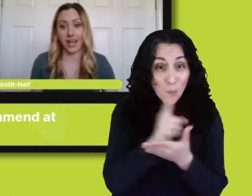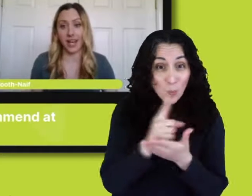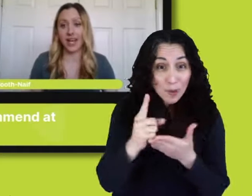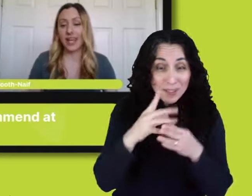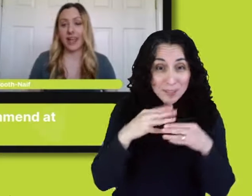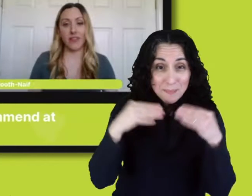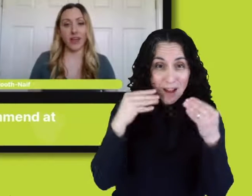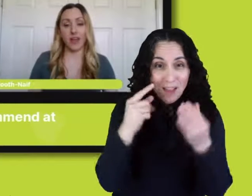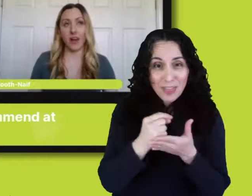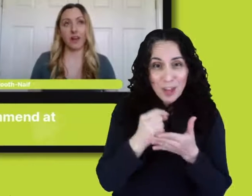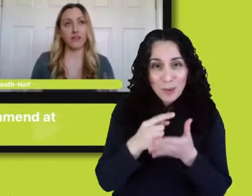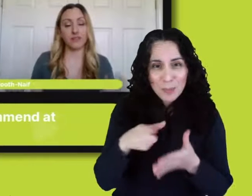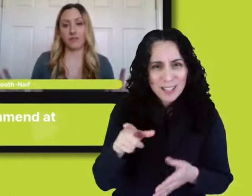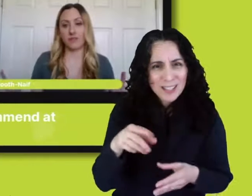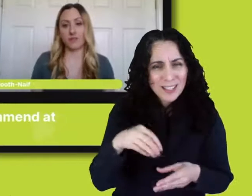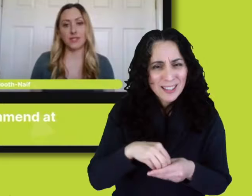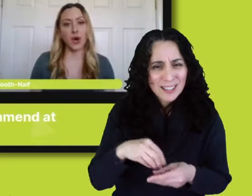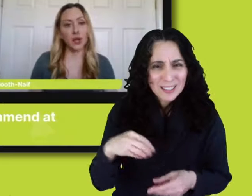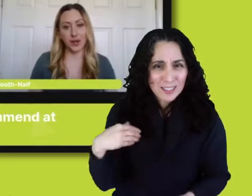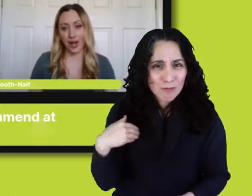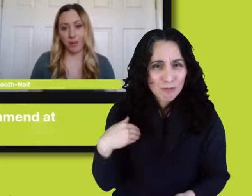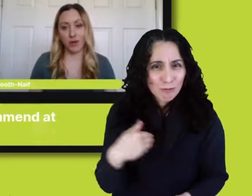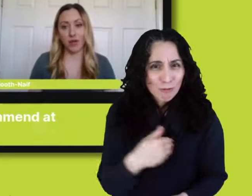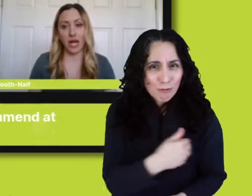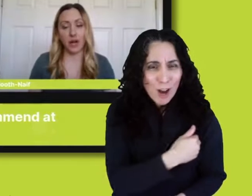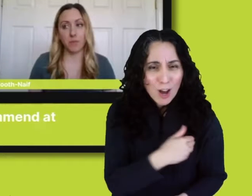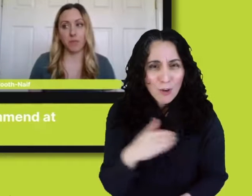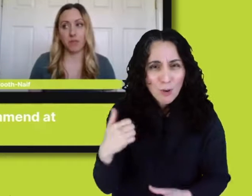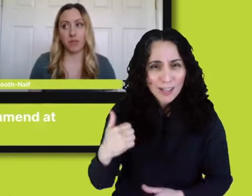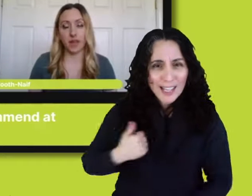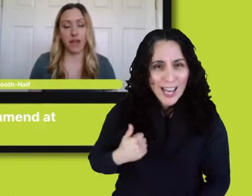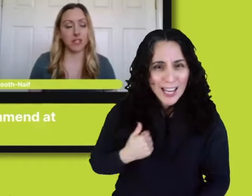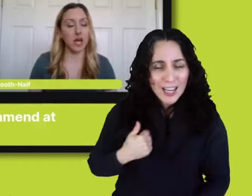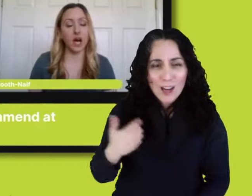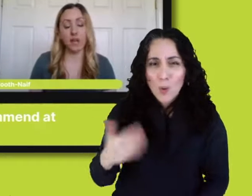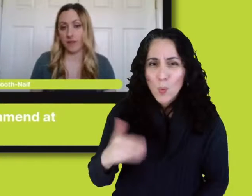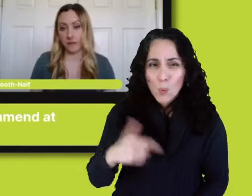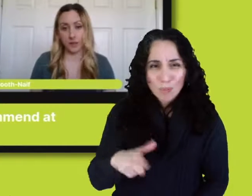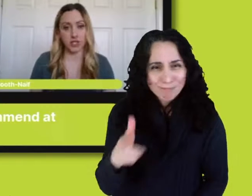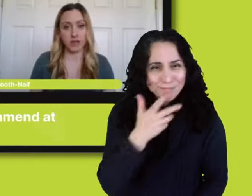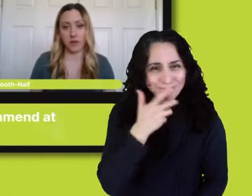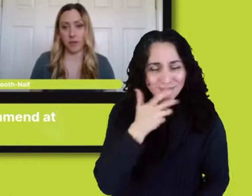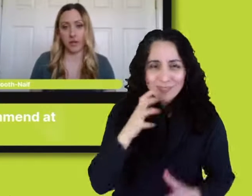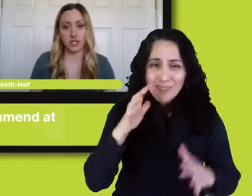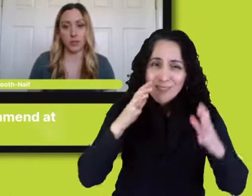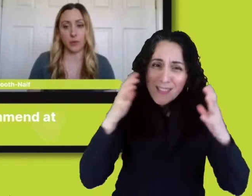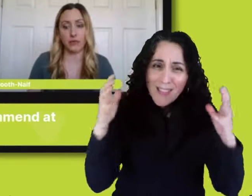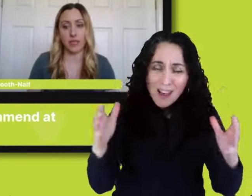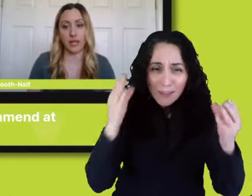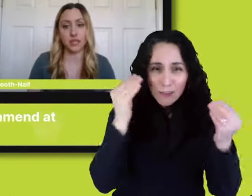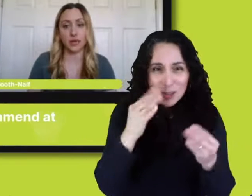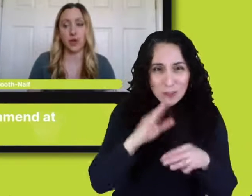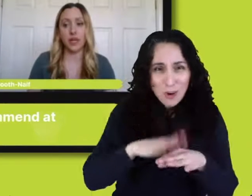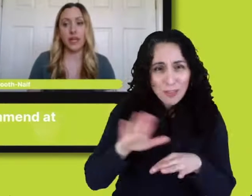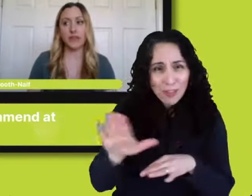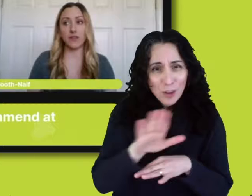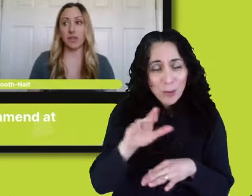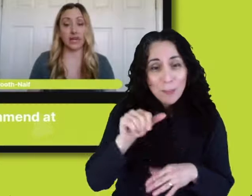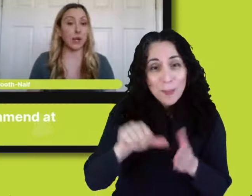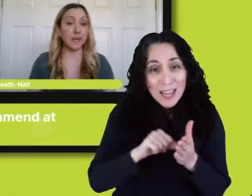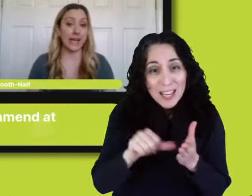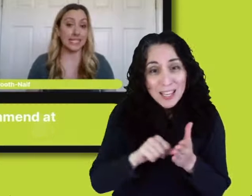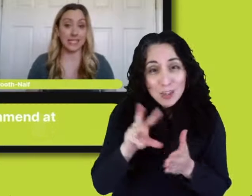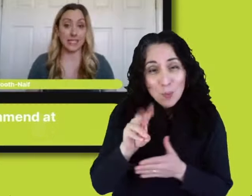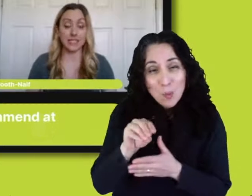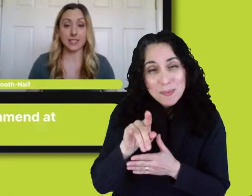Toronto, Canada, and they are so incredible. They have a ton of information on their page and their website. So if you